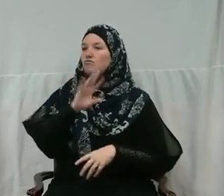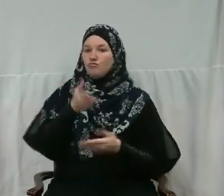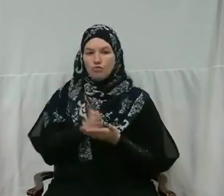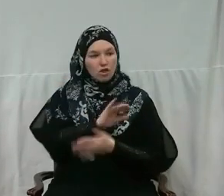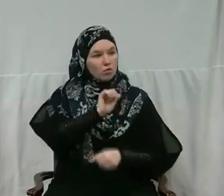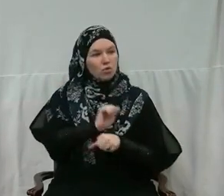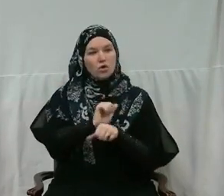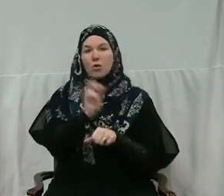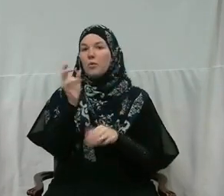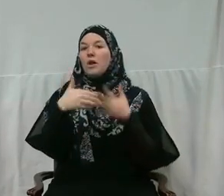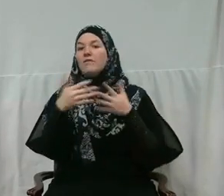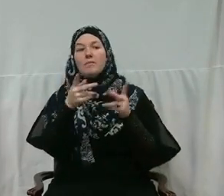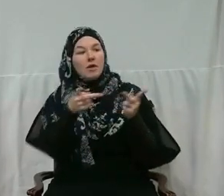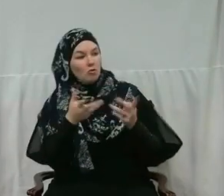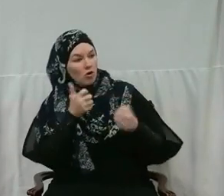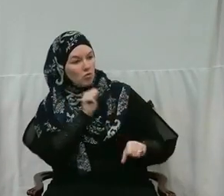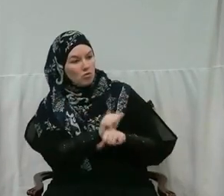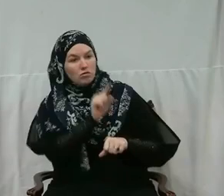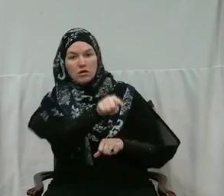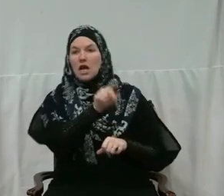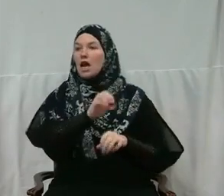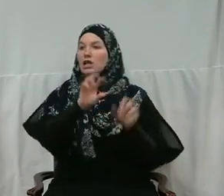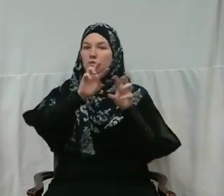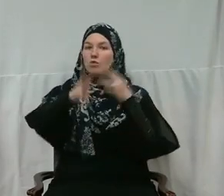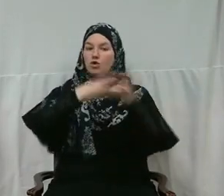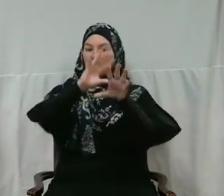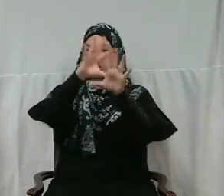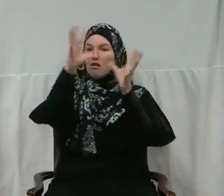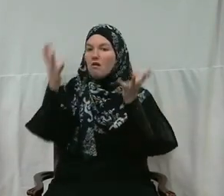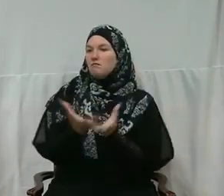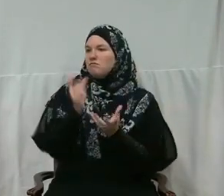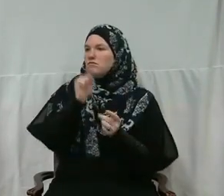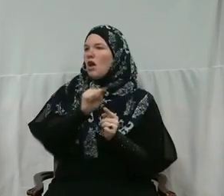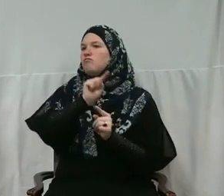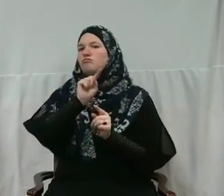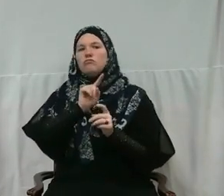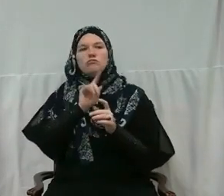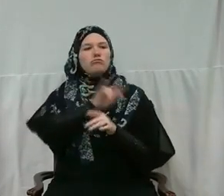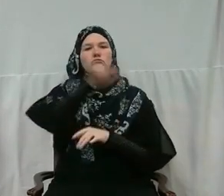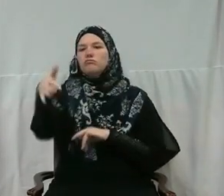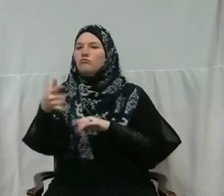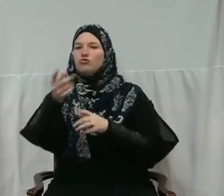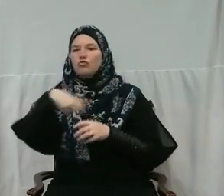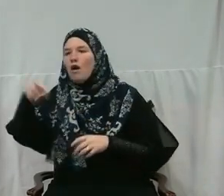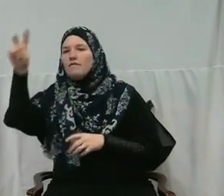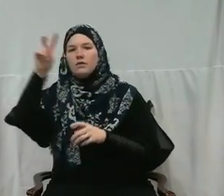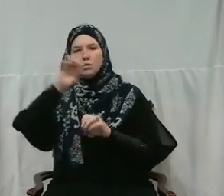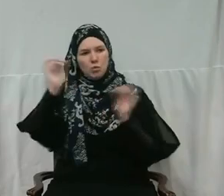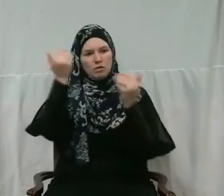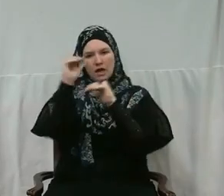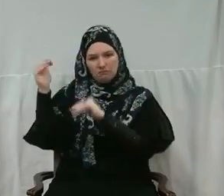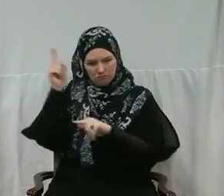you want to work and to roam the earth without boundaries, without borders, without